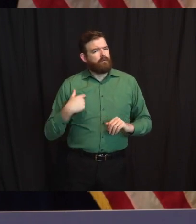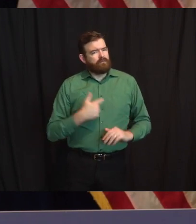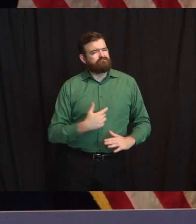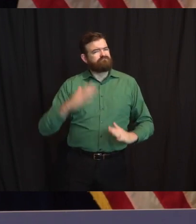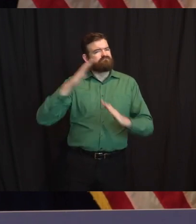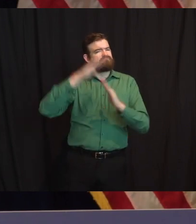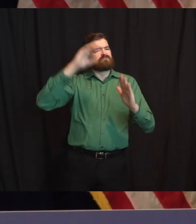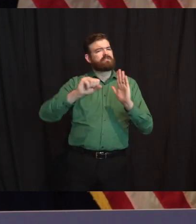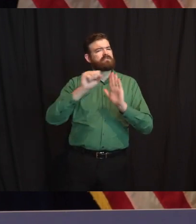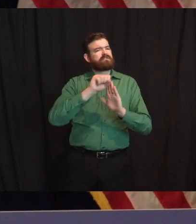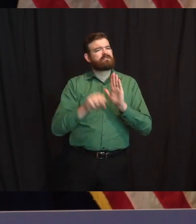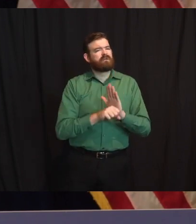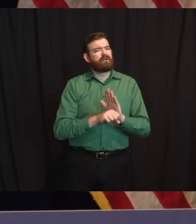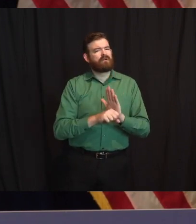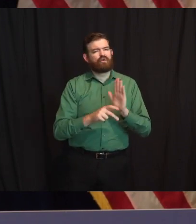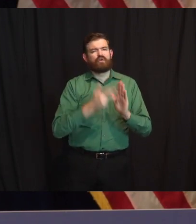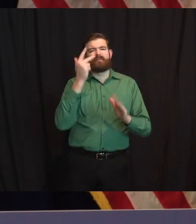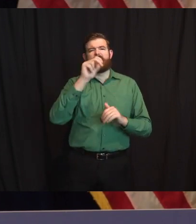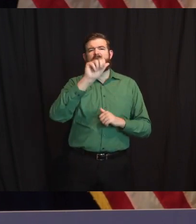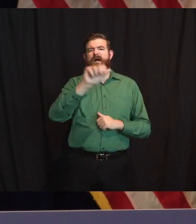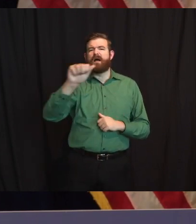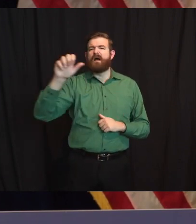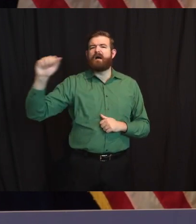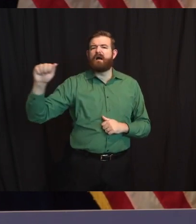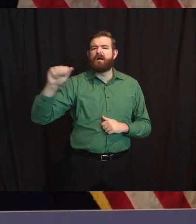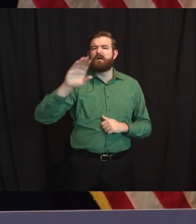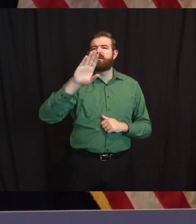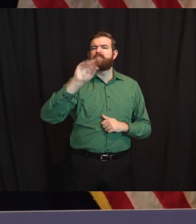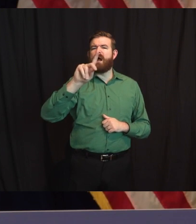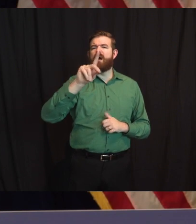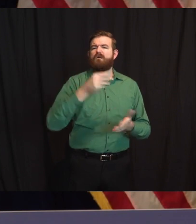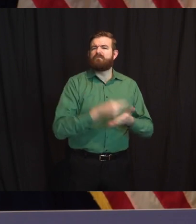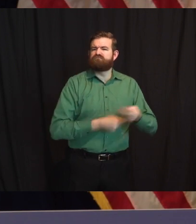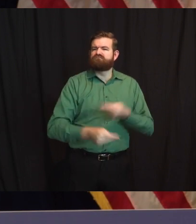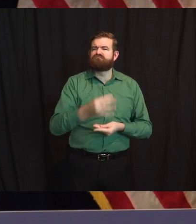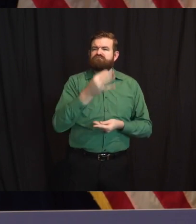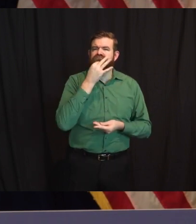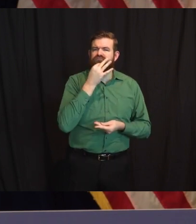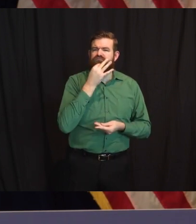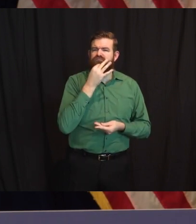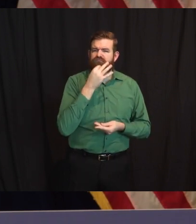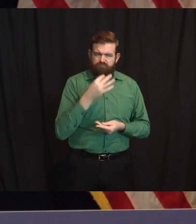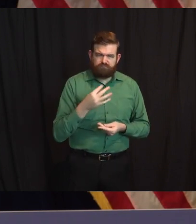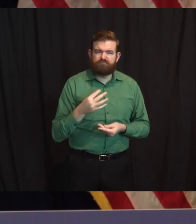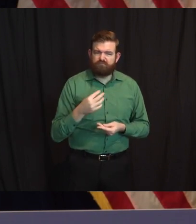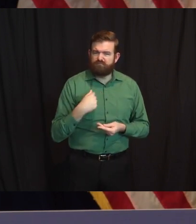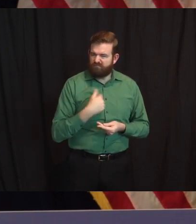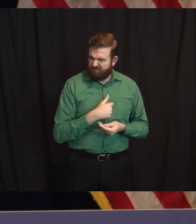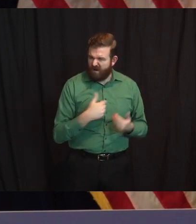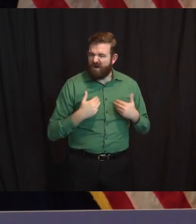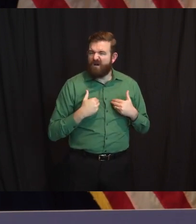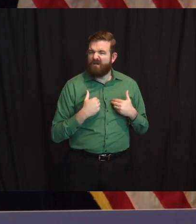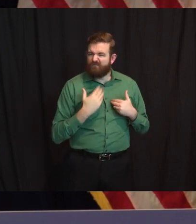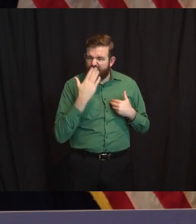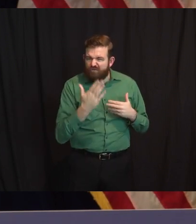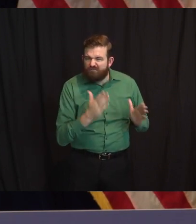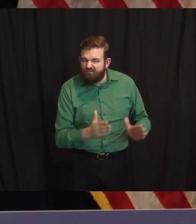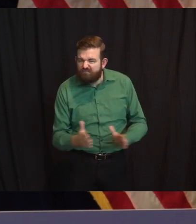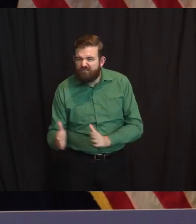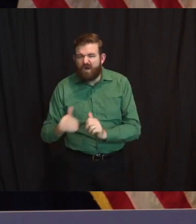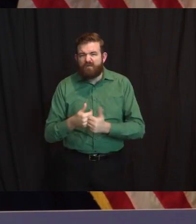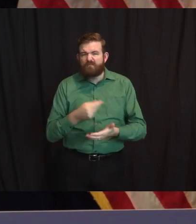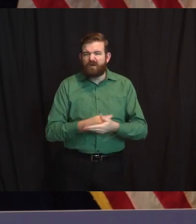got elected in large part to address that, and that we had a plan and we were making progress. So even there, where there is not a